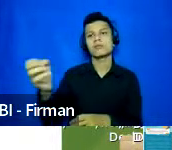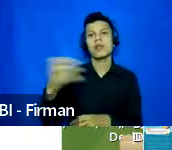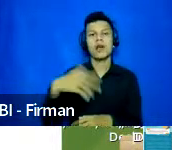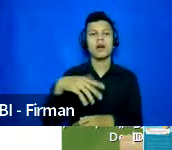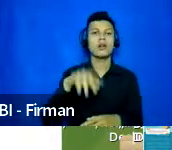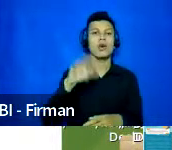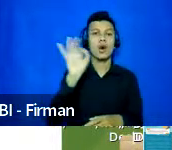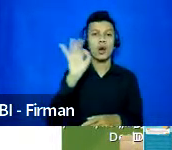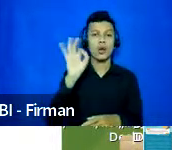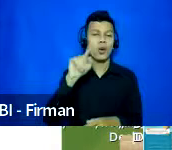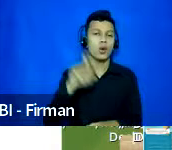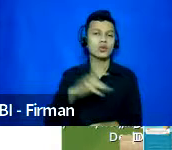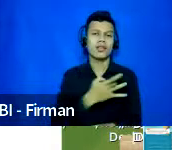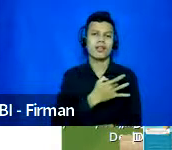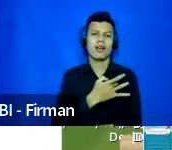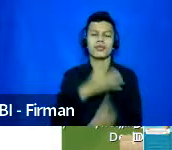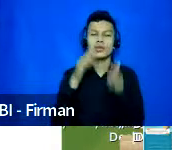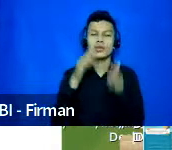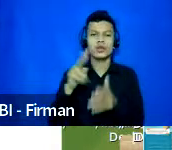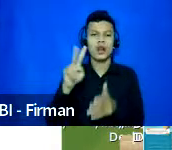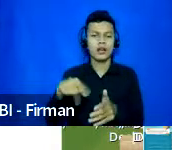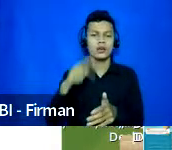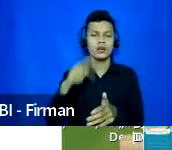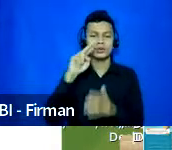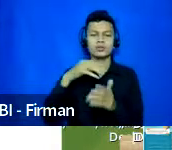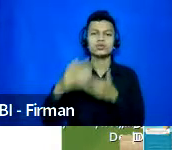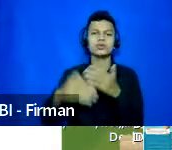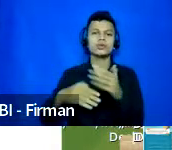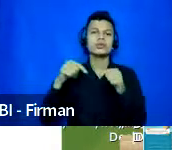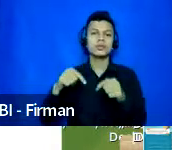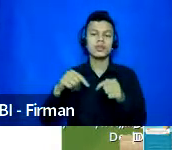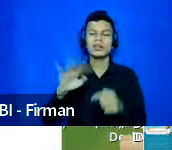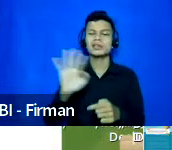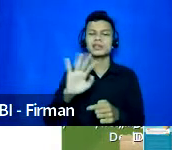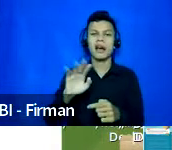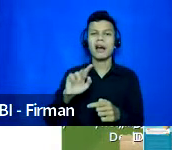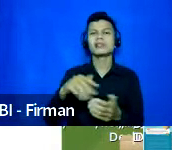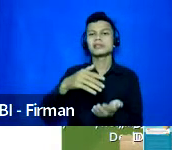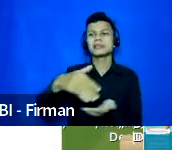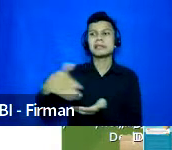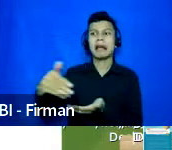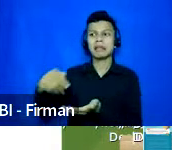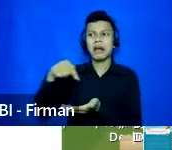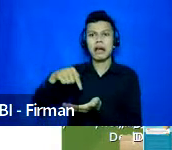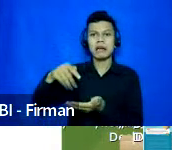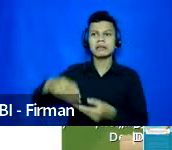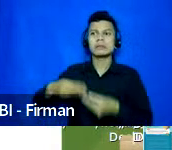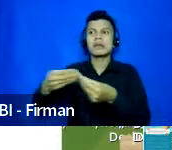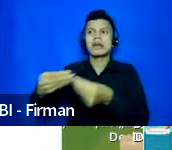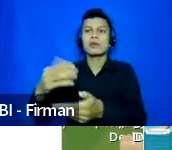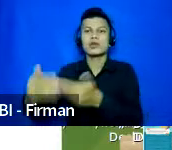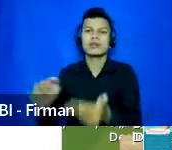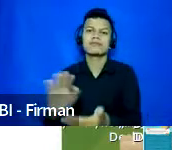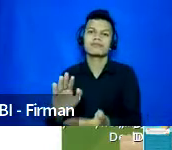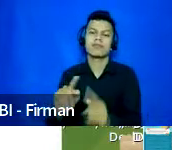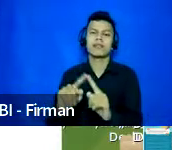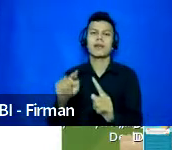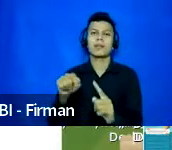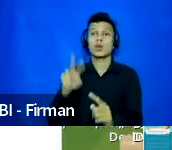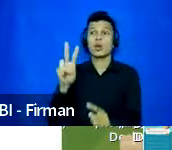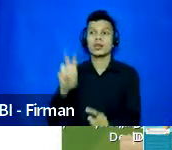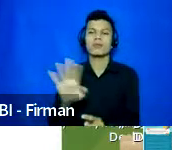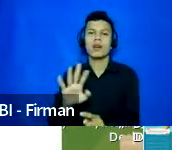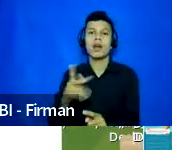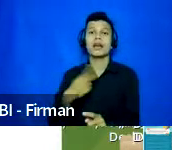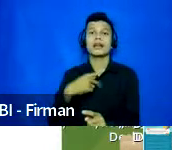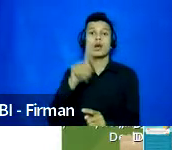by the edtech companies, and they should not give out their data to the companies. But the advisory is not a mandatory thing. We need regulation. We need a